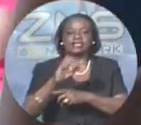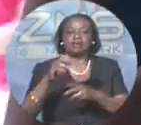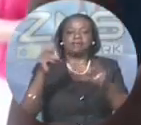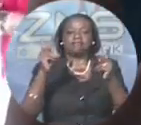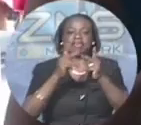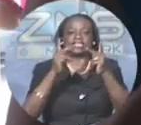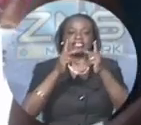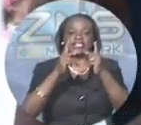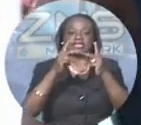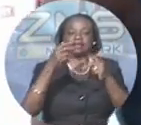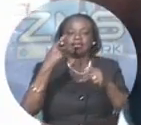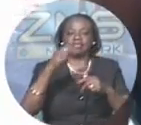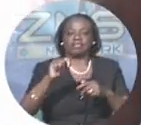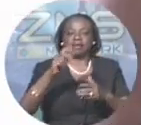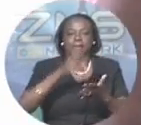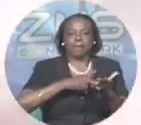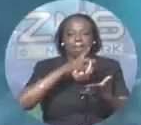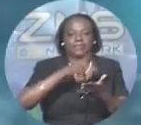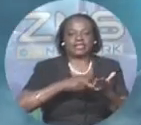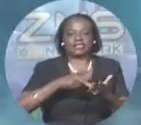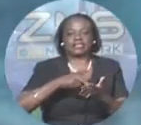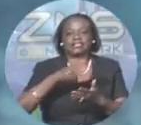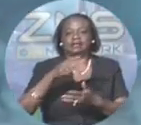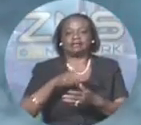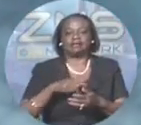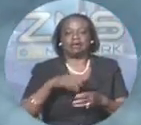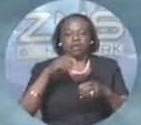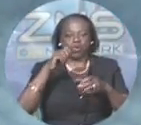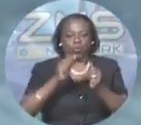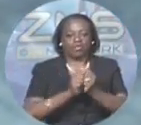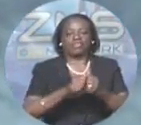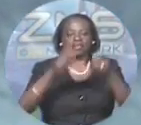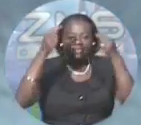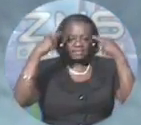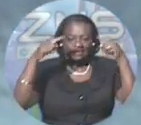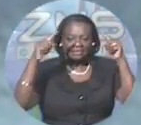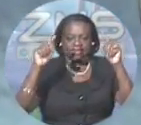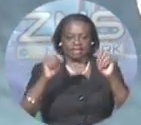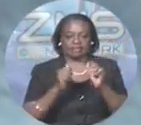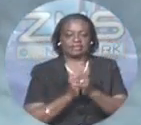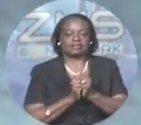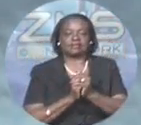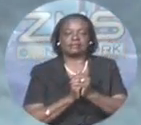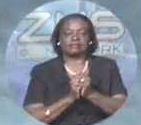me. Thank you very, very much. Siaskatterly for the BTC Connection.